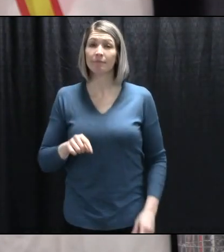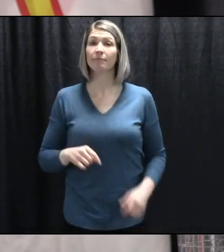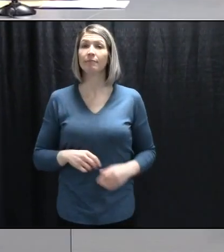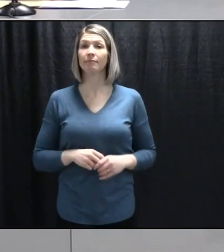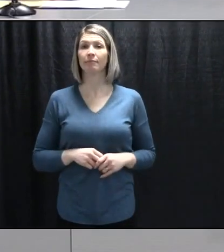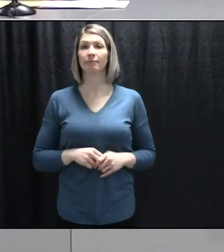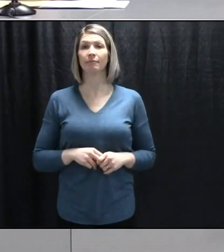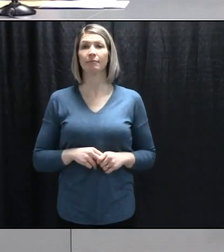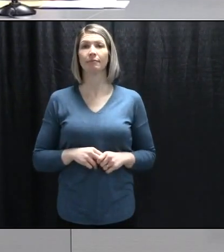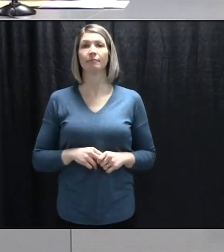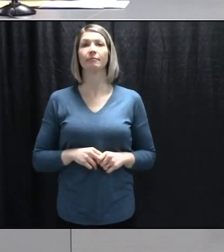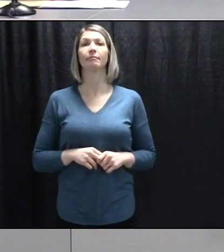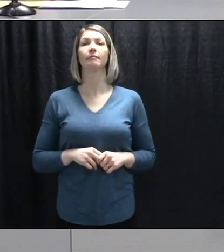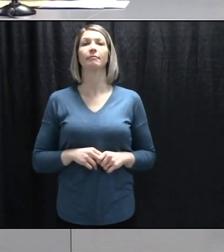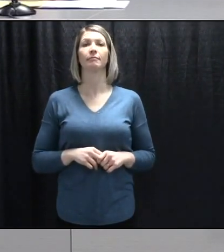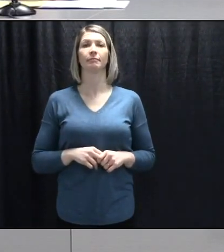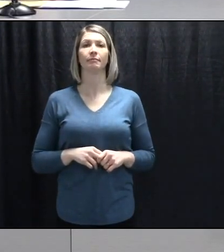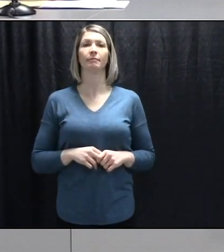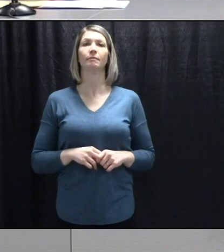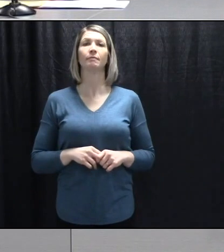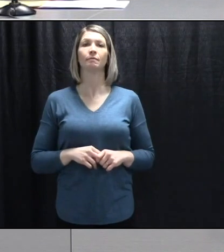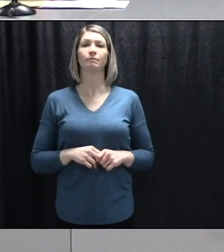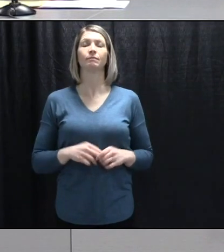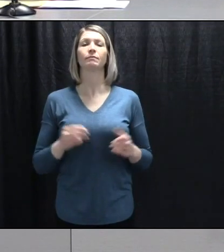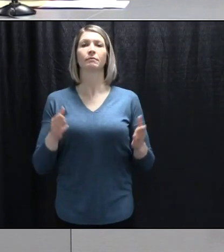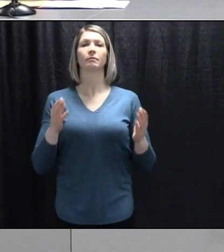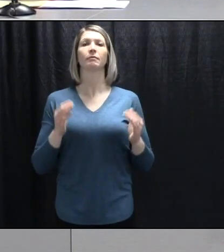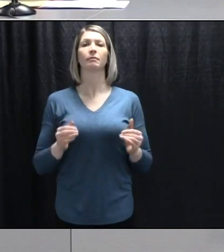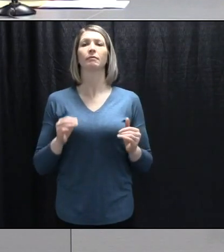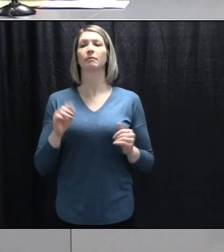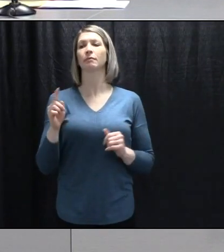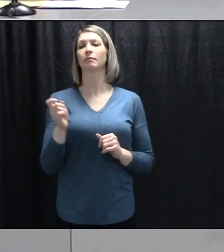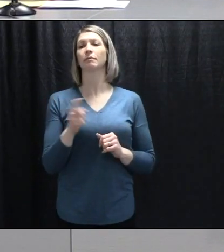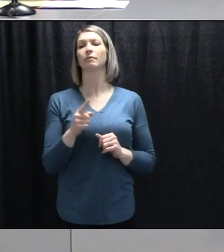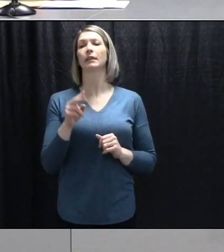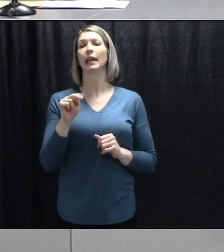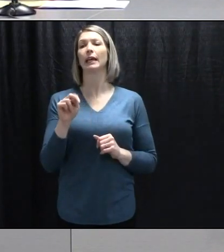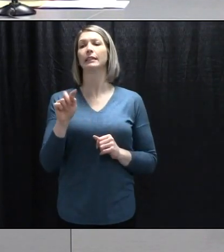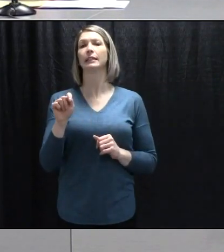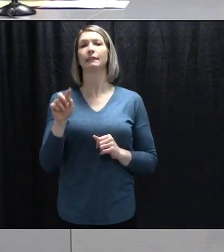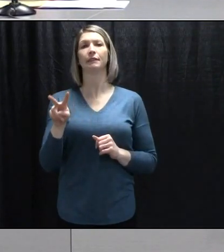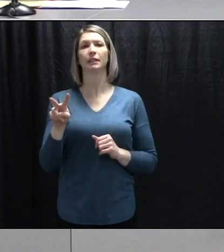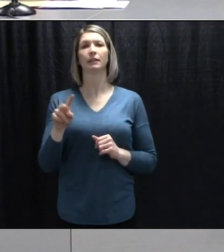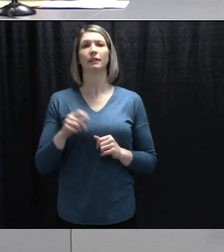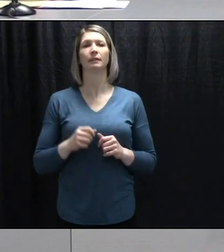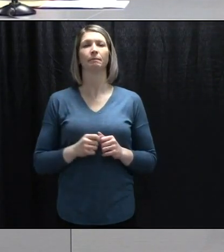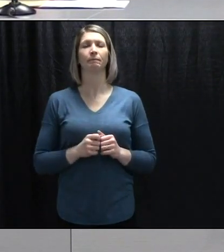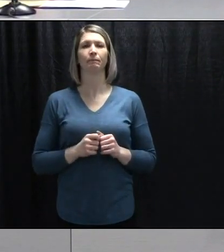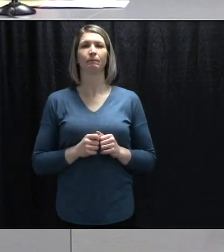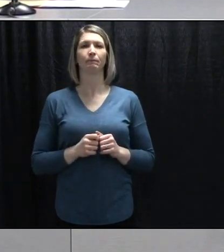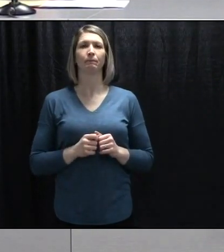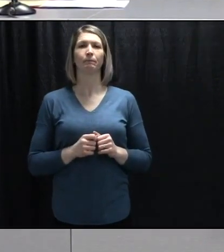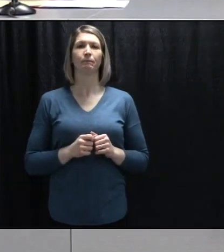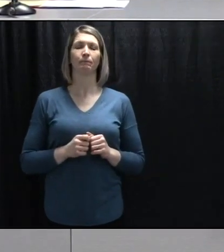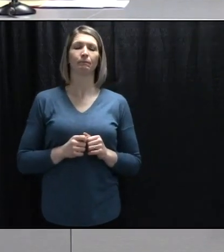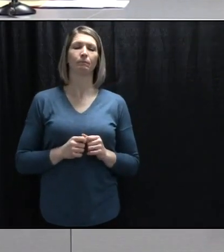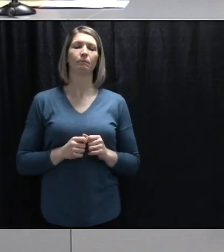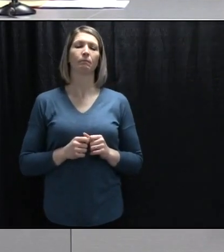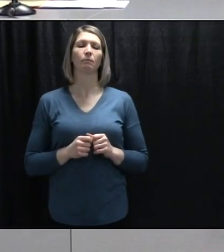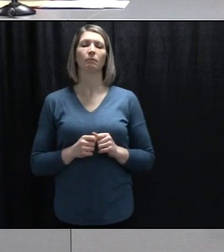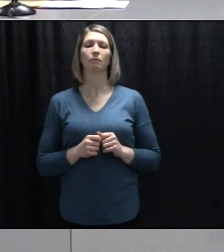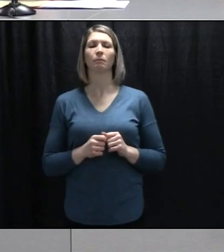The next question is from Kellyanne Roberts of NTV News. Thank you. I'm looking for some clarification on